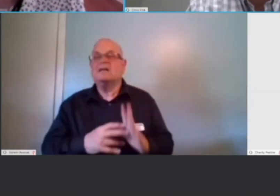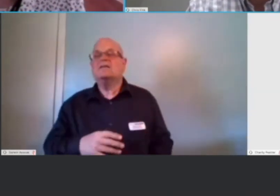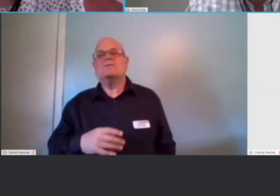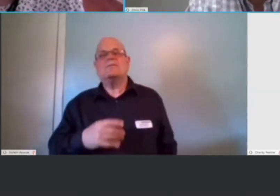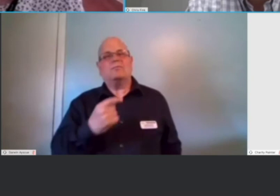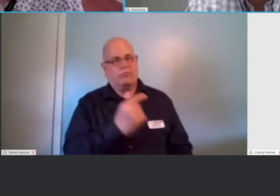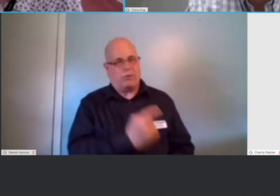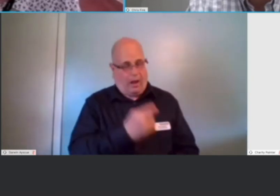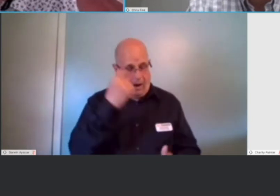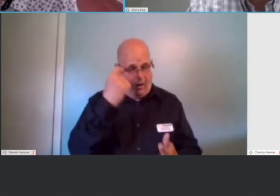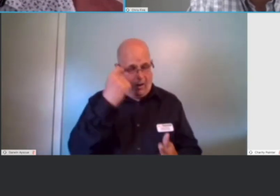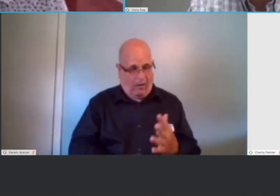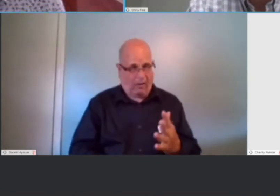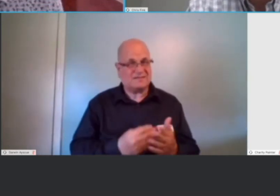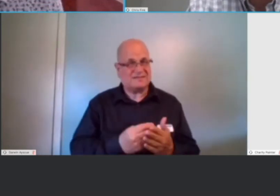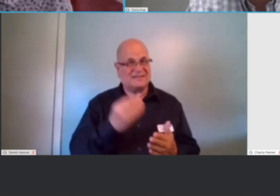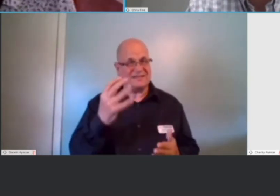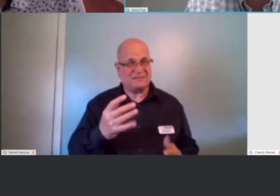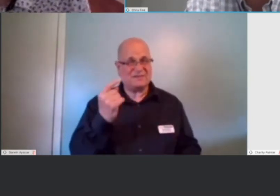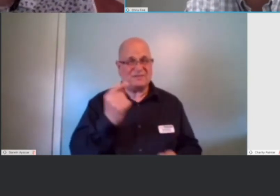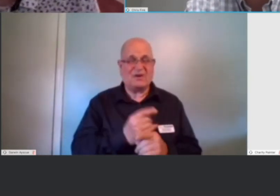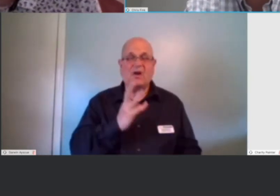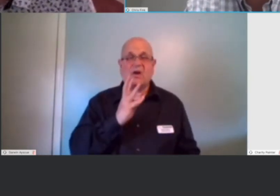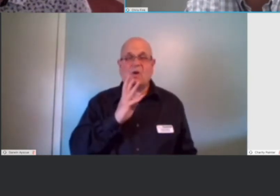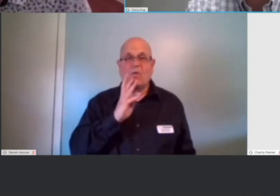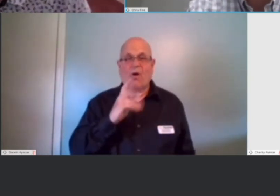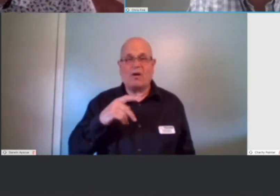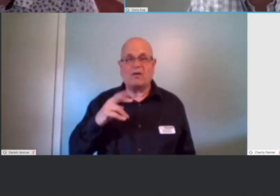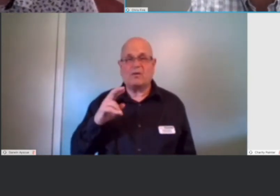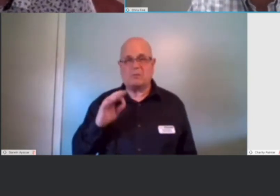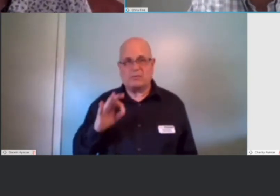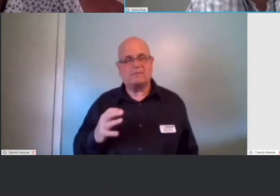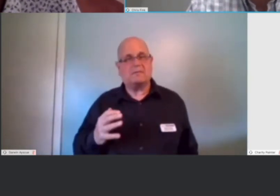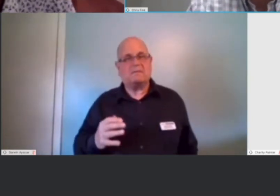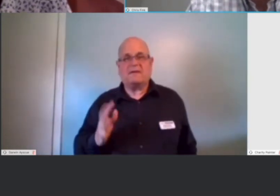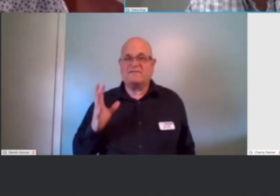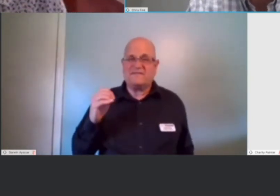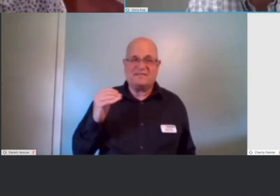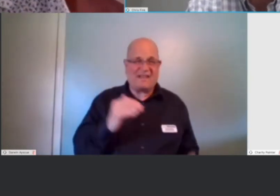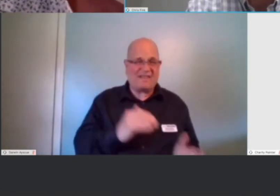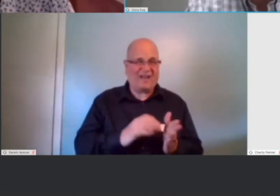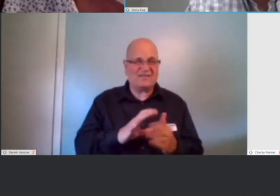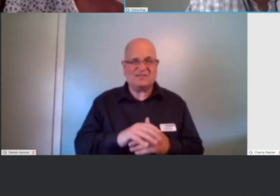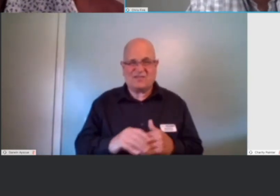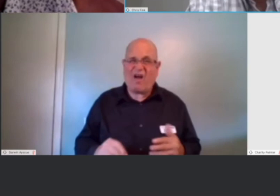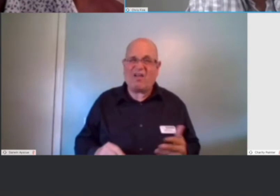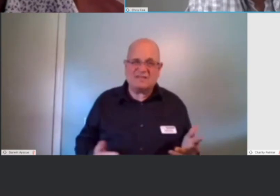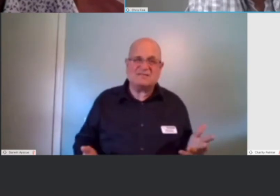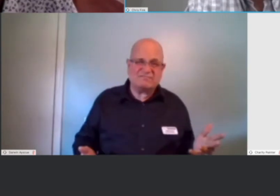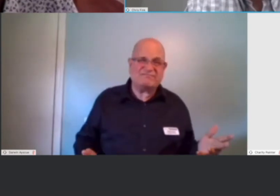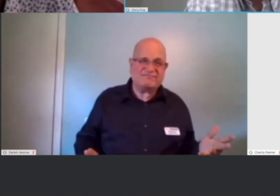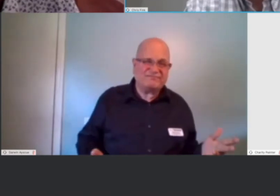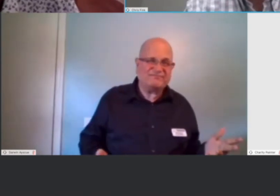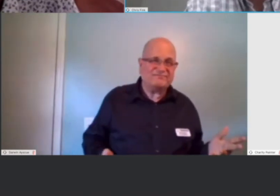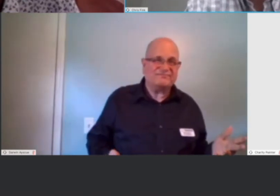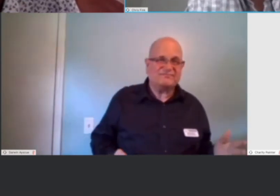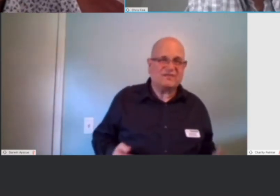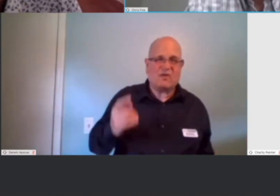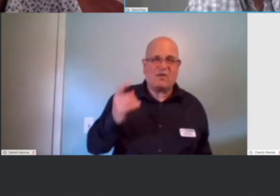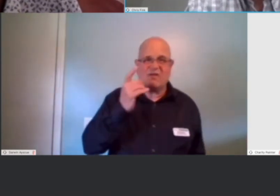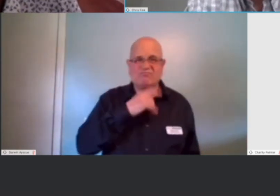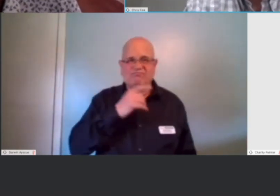devices are expensive. A waterproof prosthesis, you could look at $50,000 easily for a prosthesis like